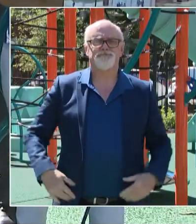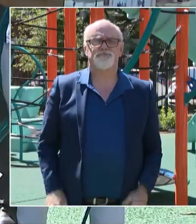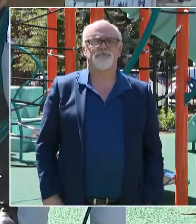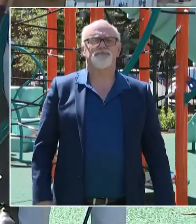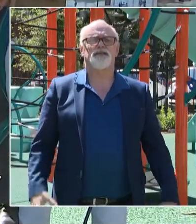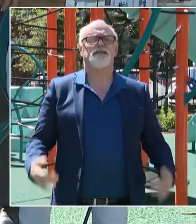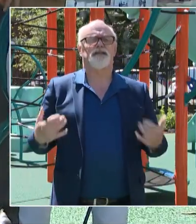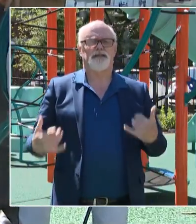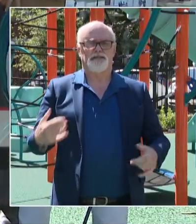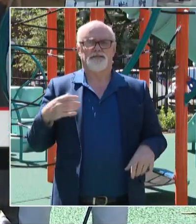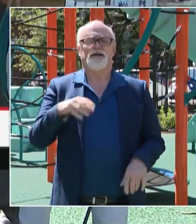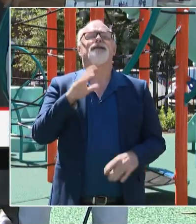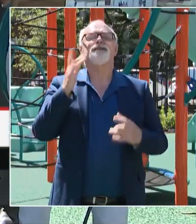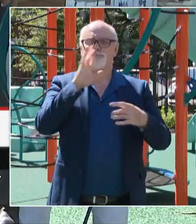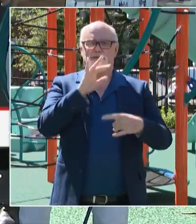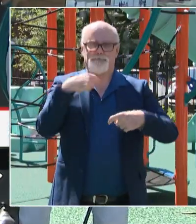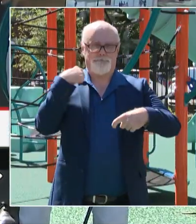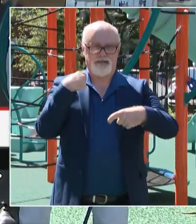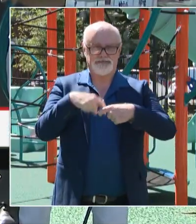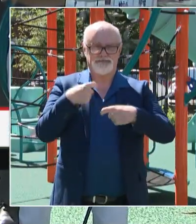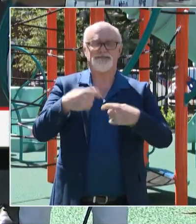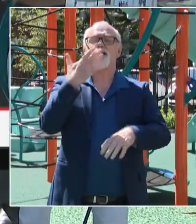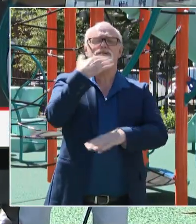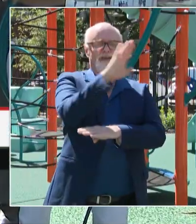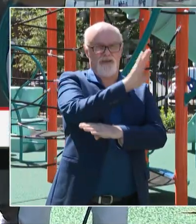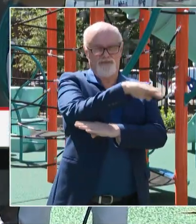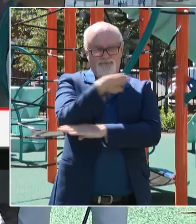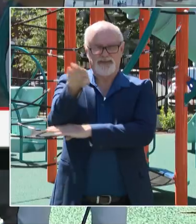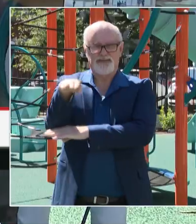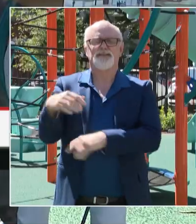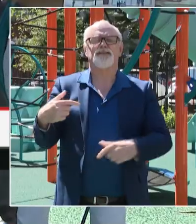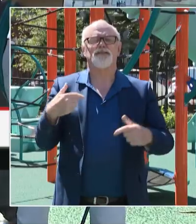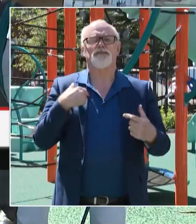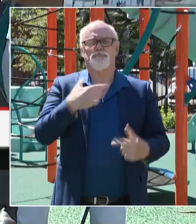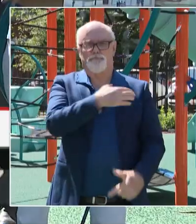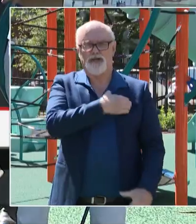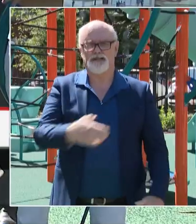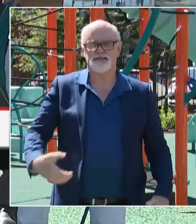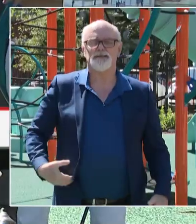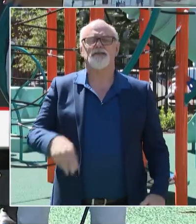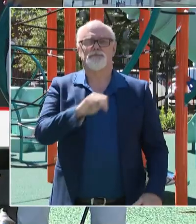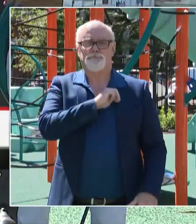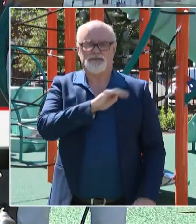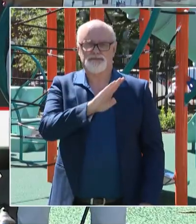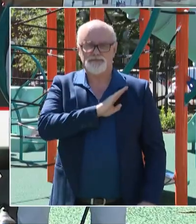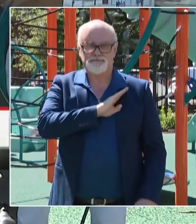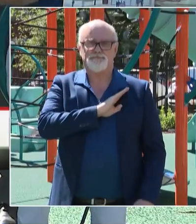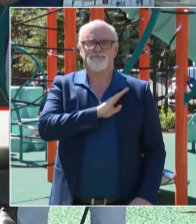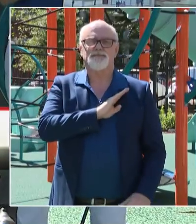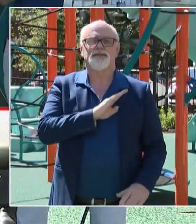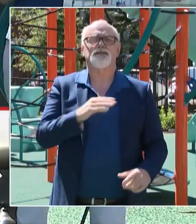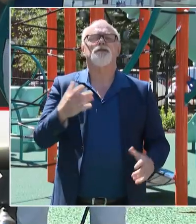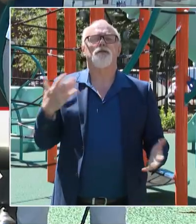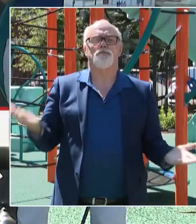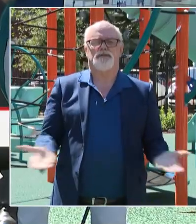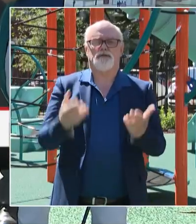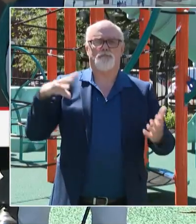días. Me llamo Muriel Bowser, alcaldesa de Washington, D.C. Welcome to